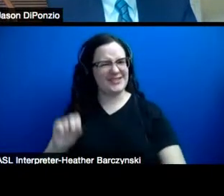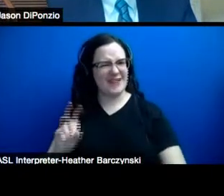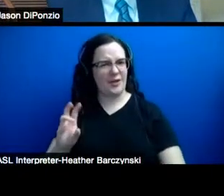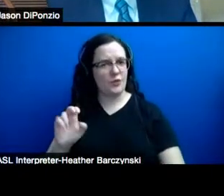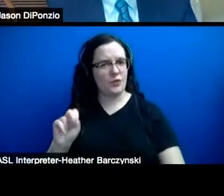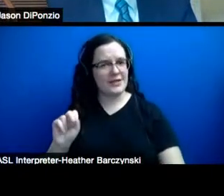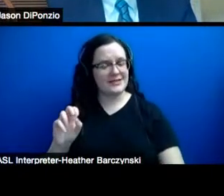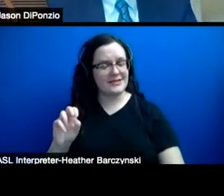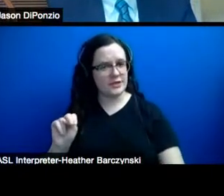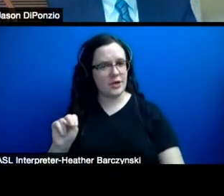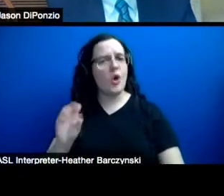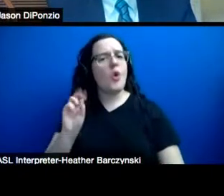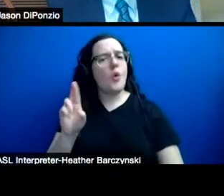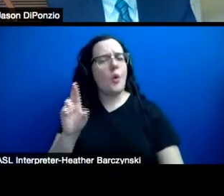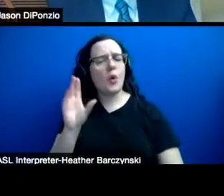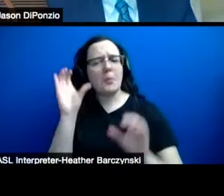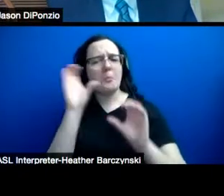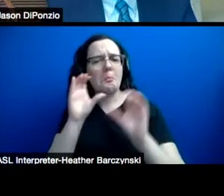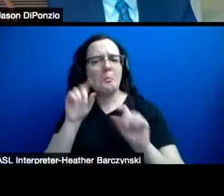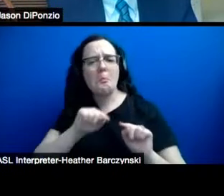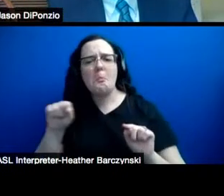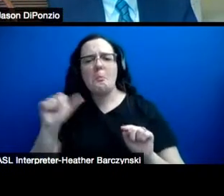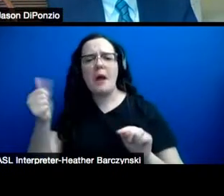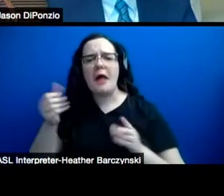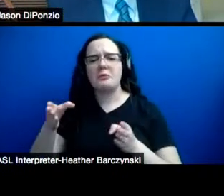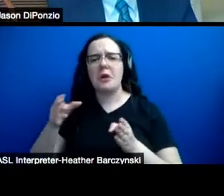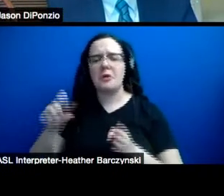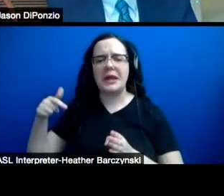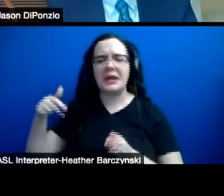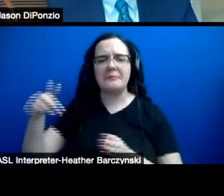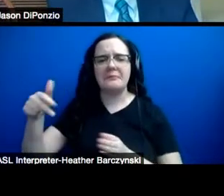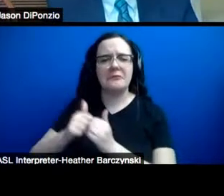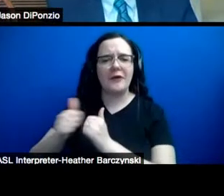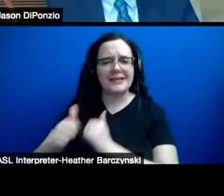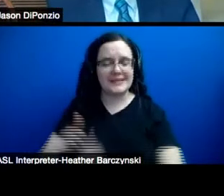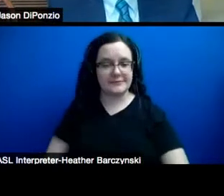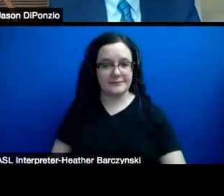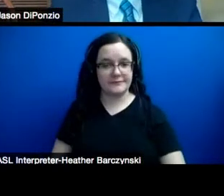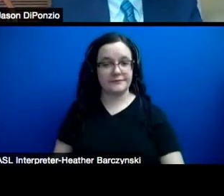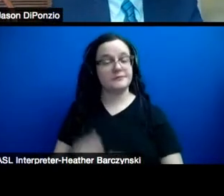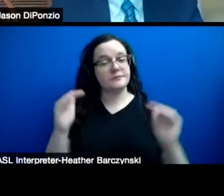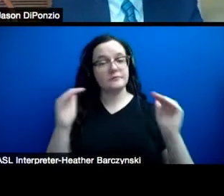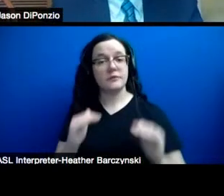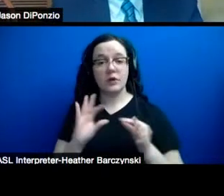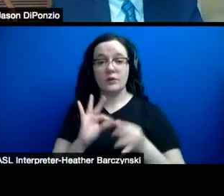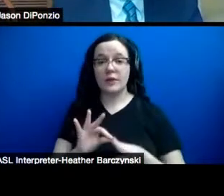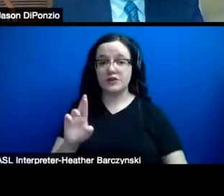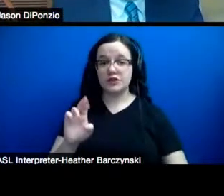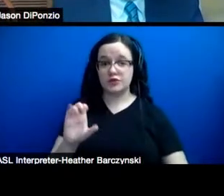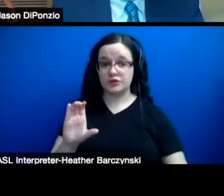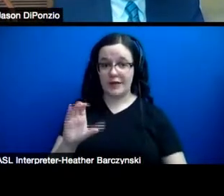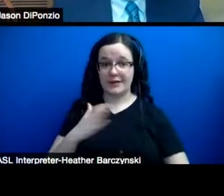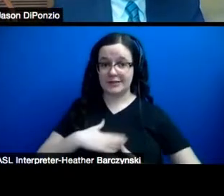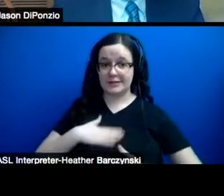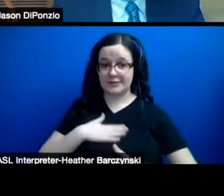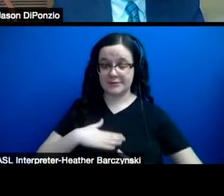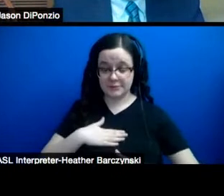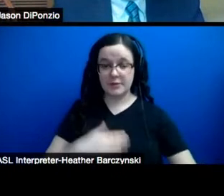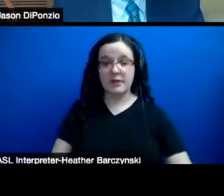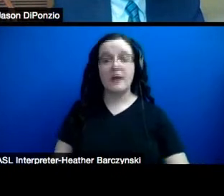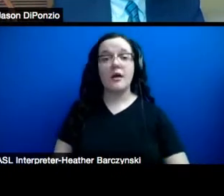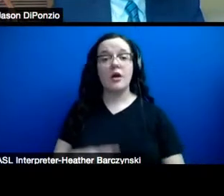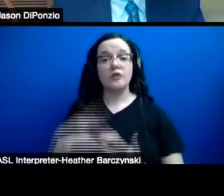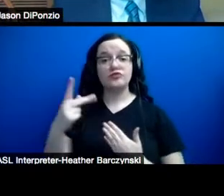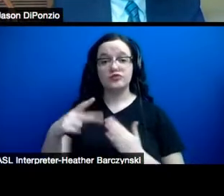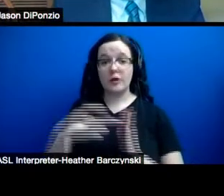alternate routes. Under items of recreation, the program registration